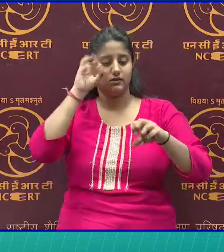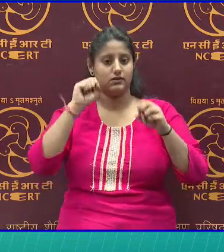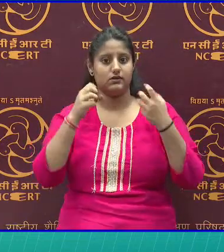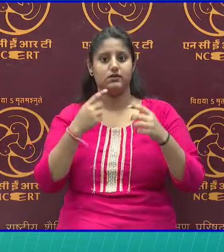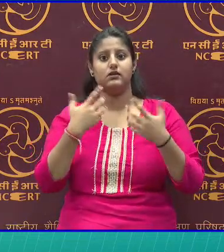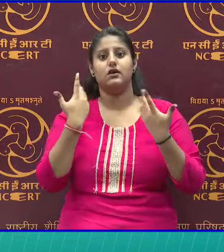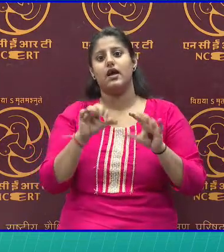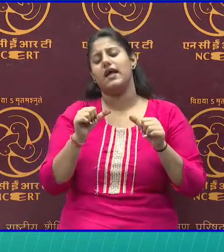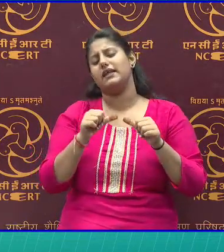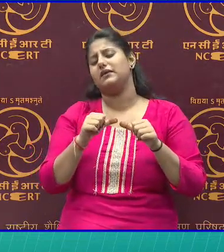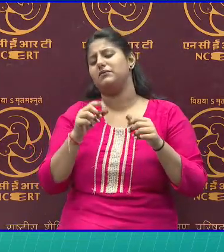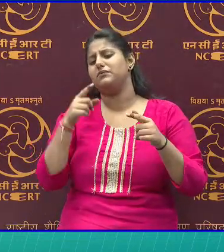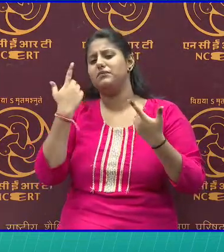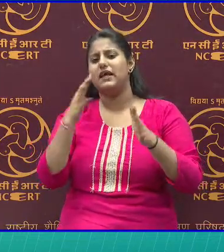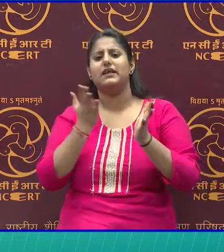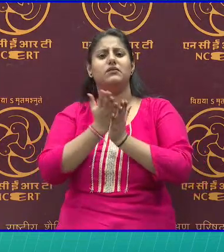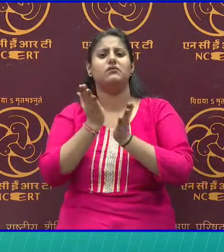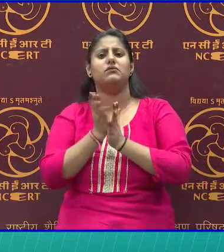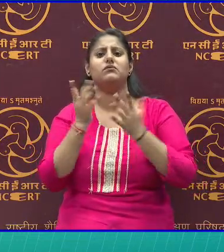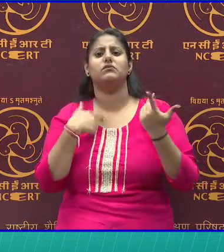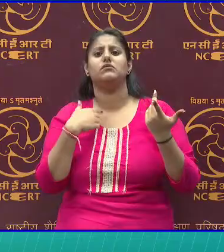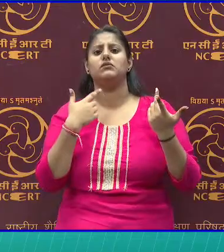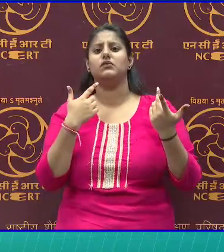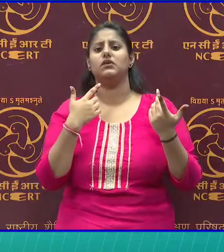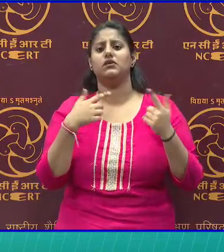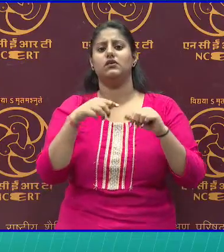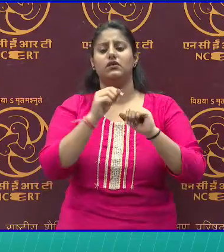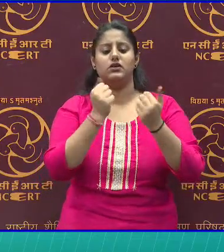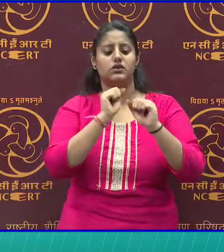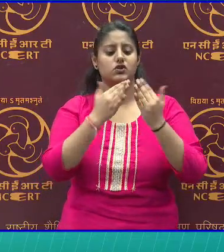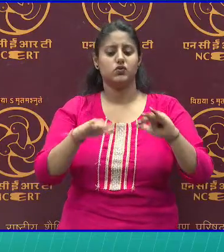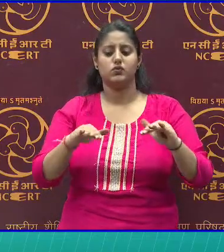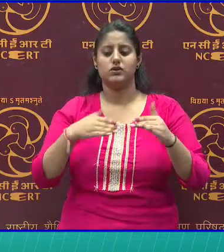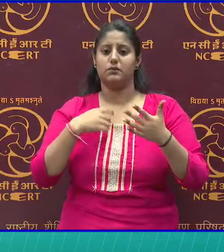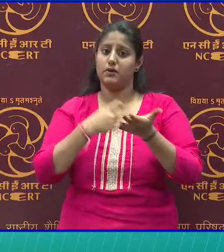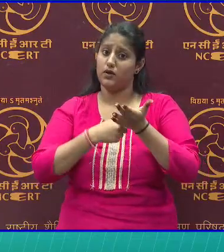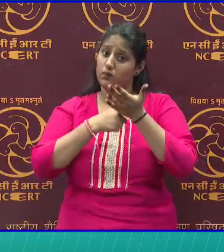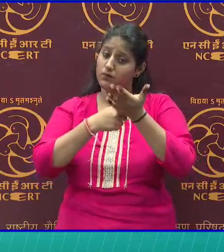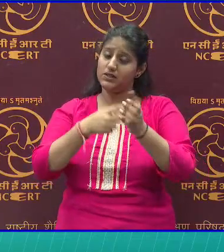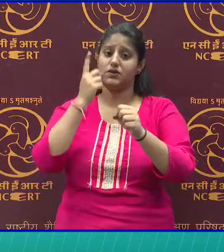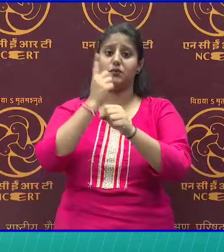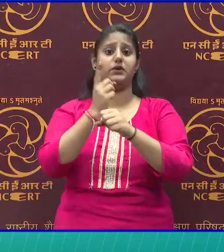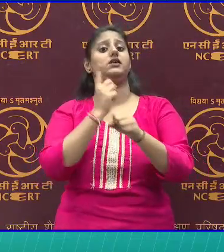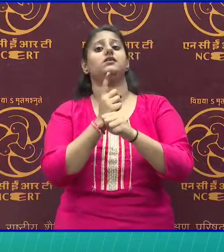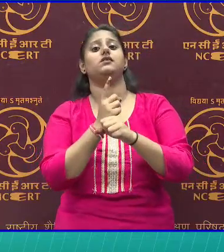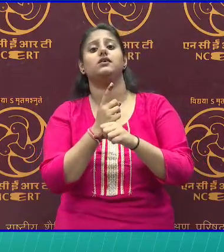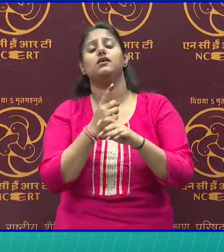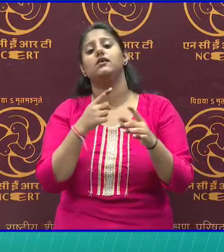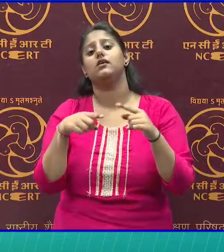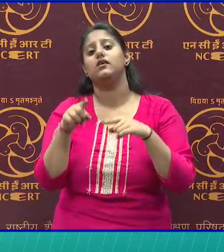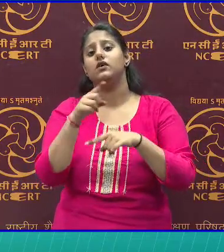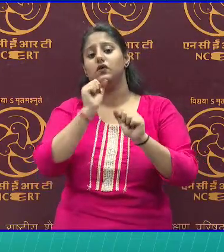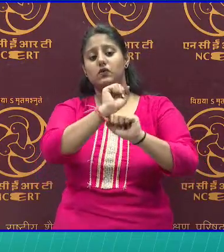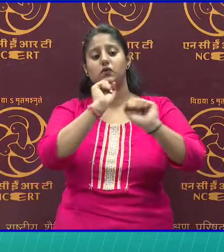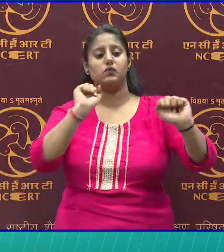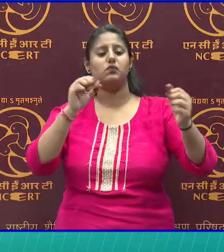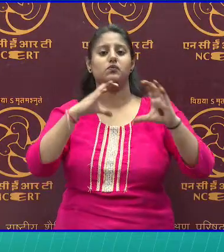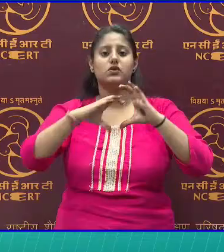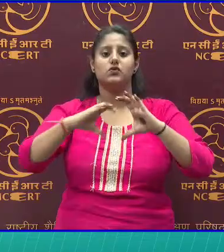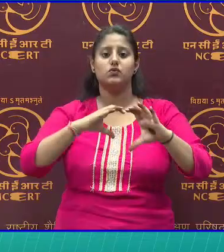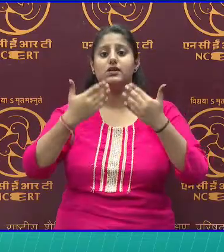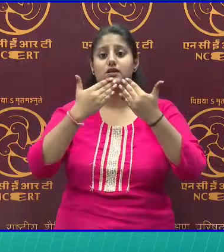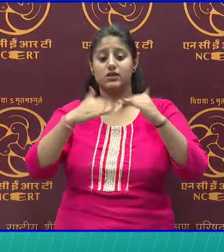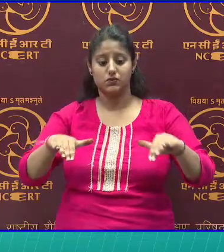kind of the pedagogy lies in the love towards children. So my request to the teachers that you create that space for children